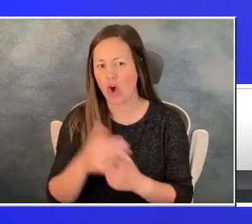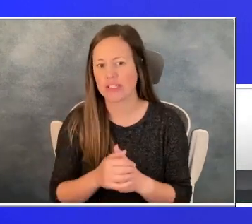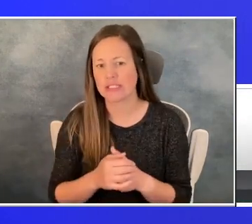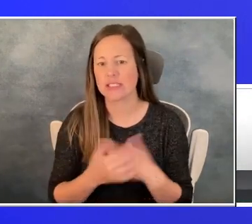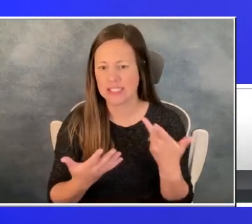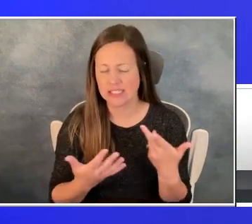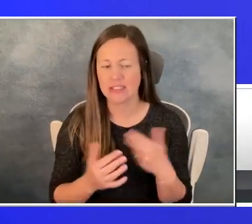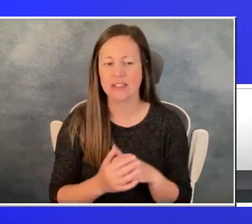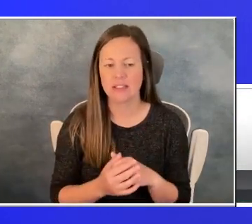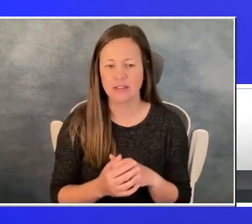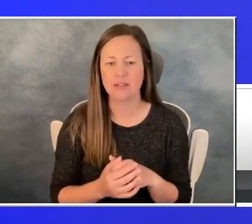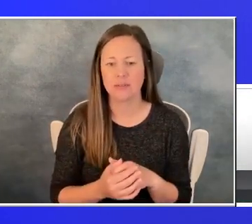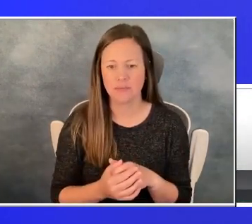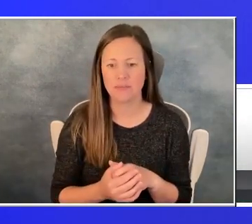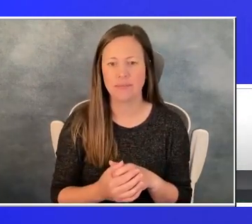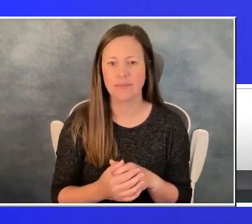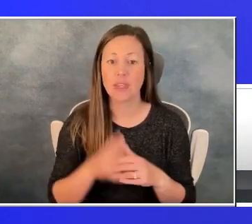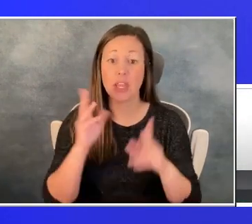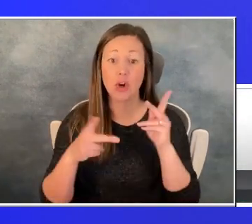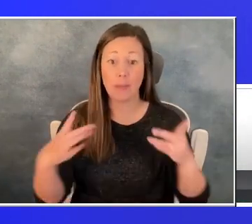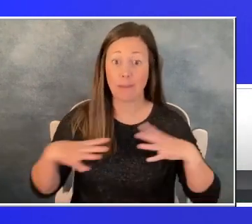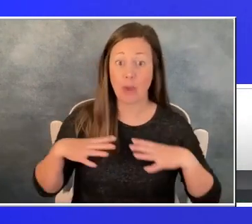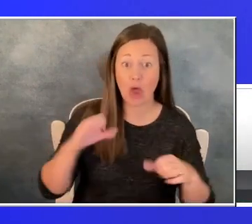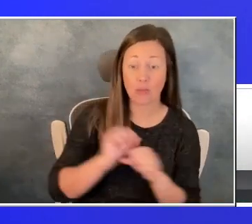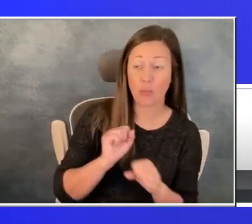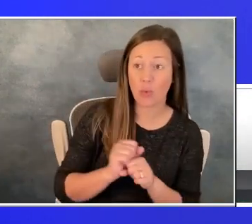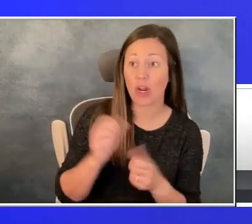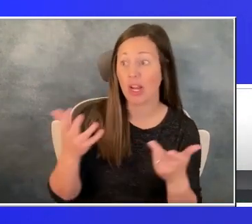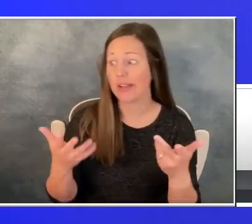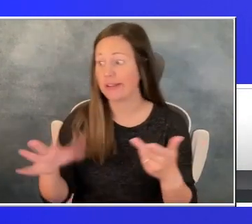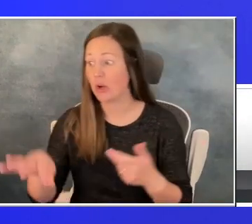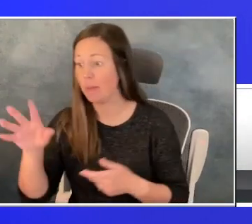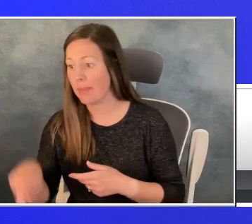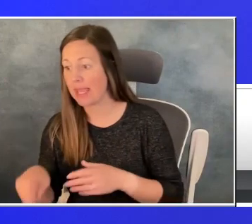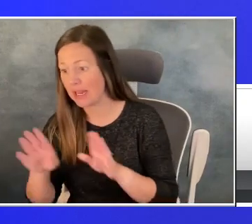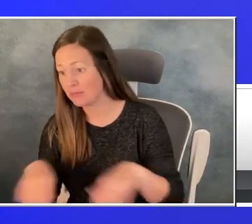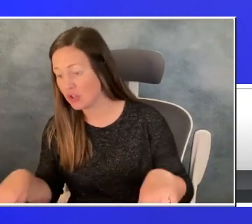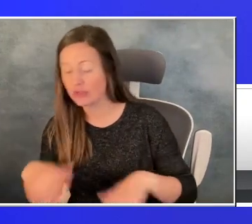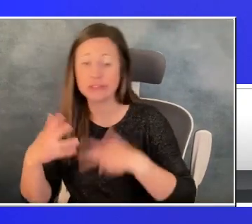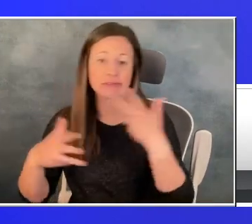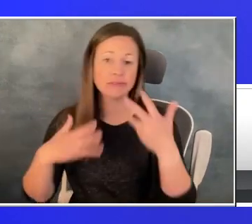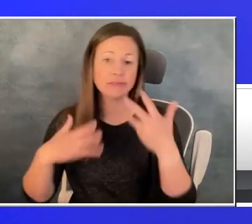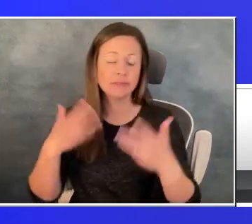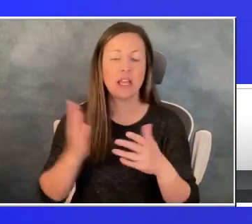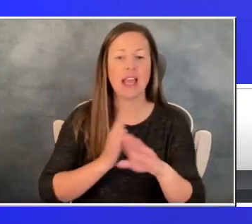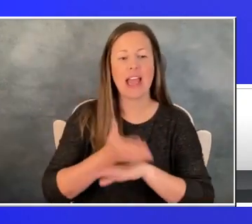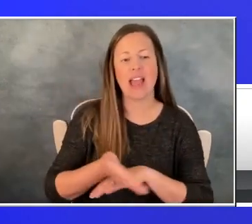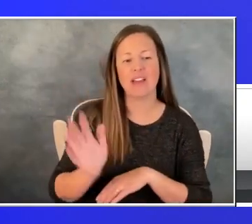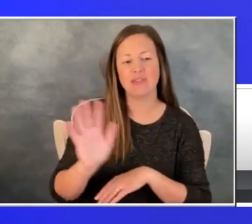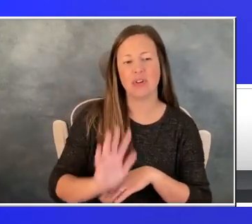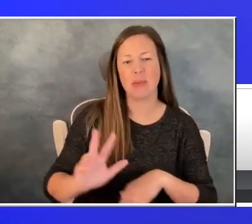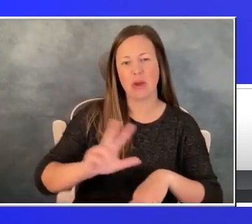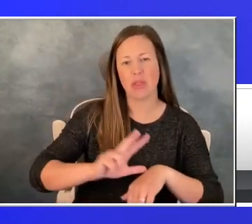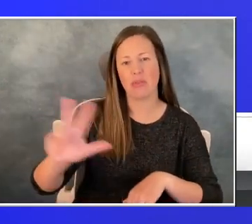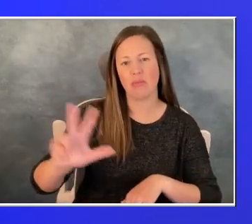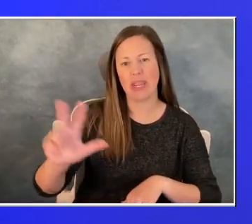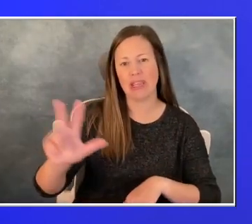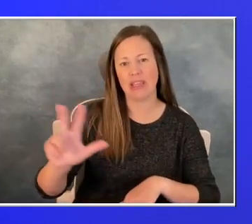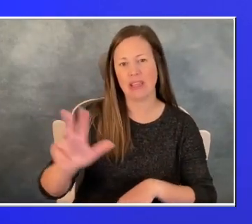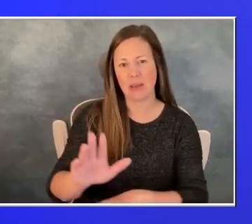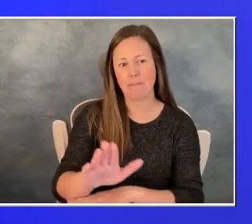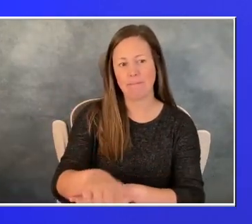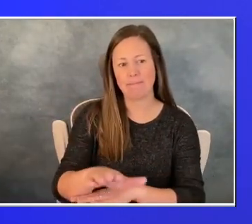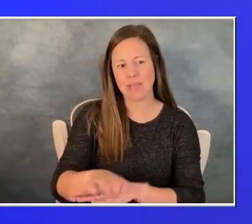people getting out of work, people picking up children from home. After about 3 p.m. is where we see probably the biggest peak